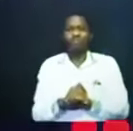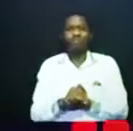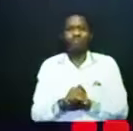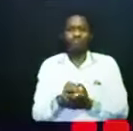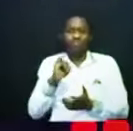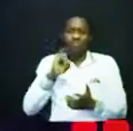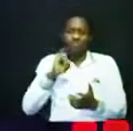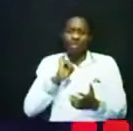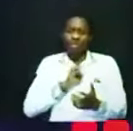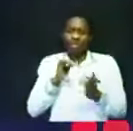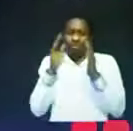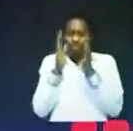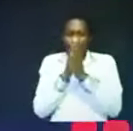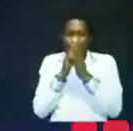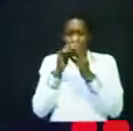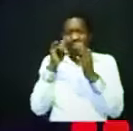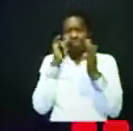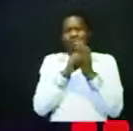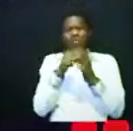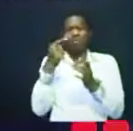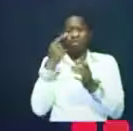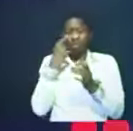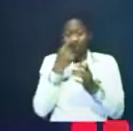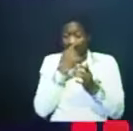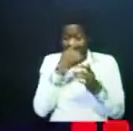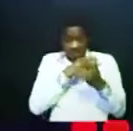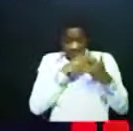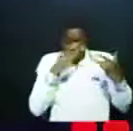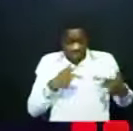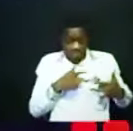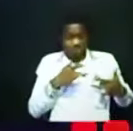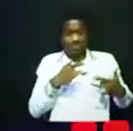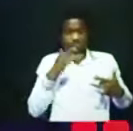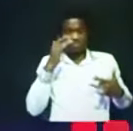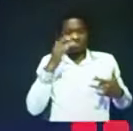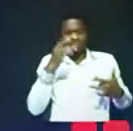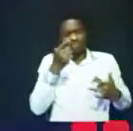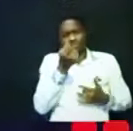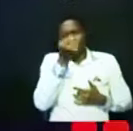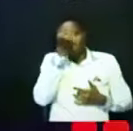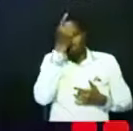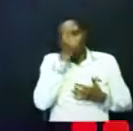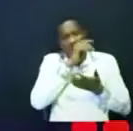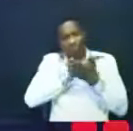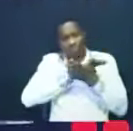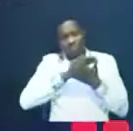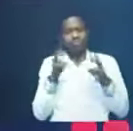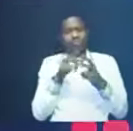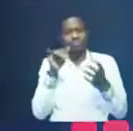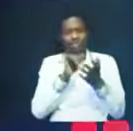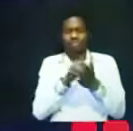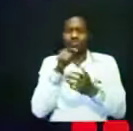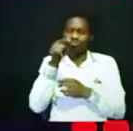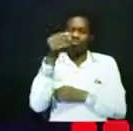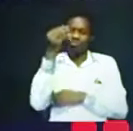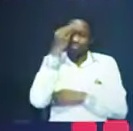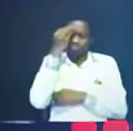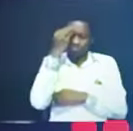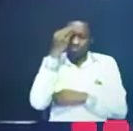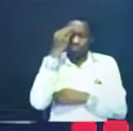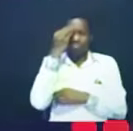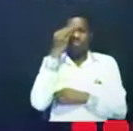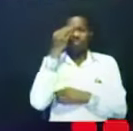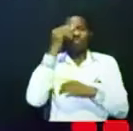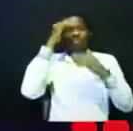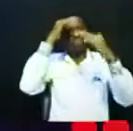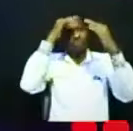the eyes of your heart be enlightened, in order that you may know the hope for which